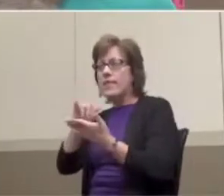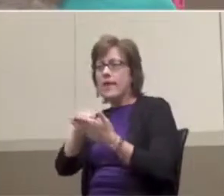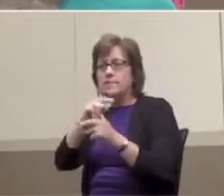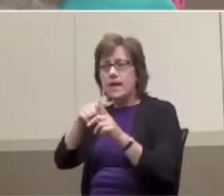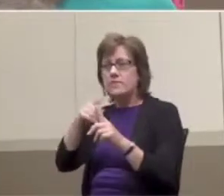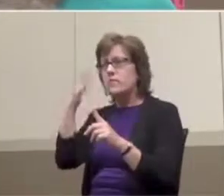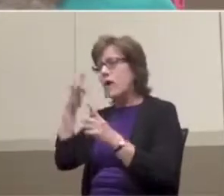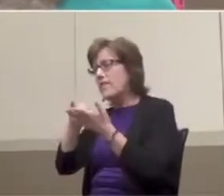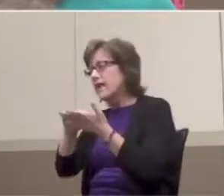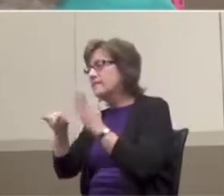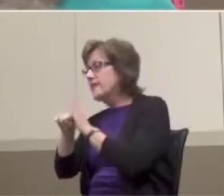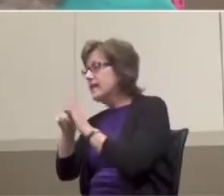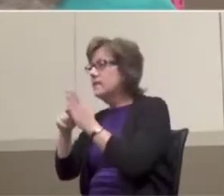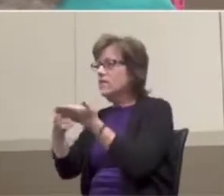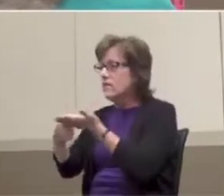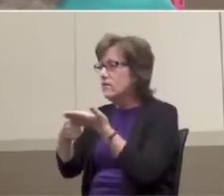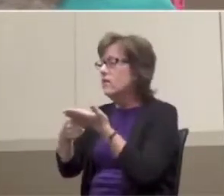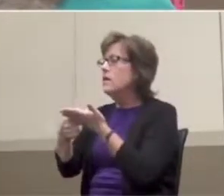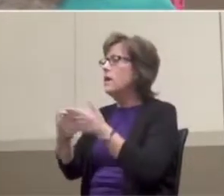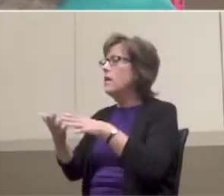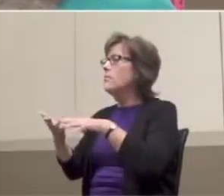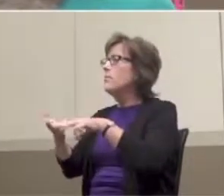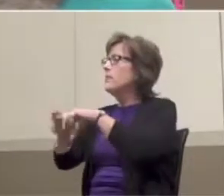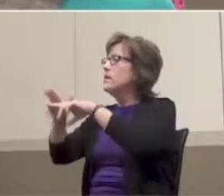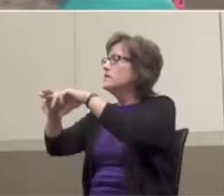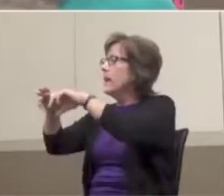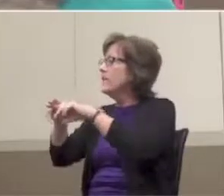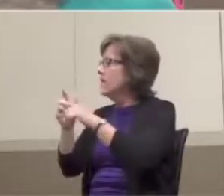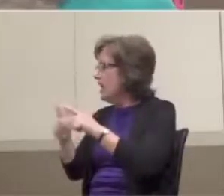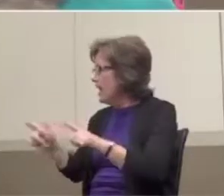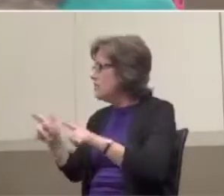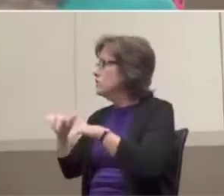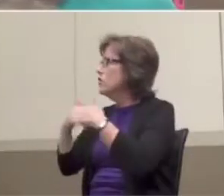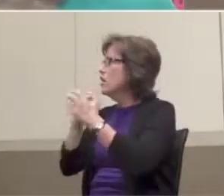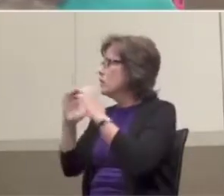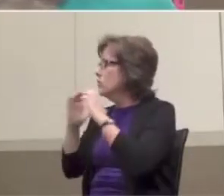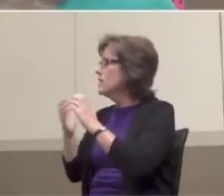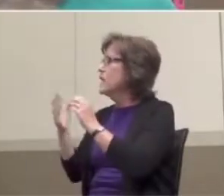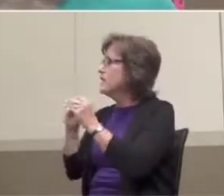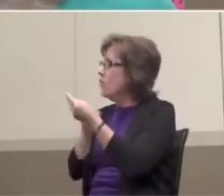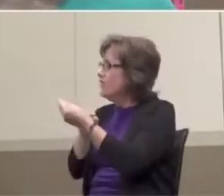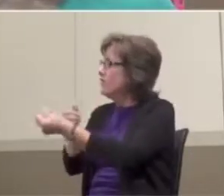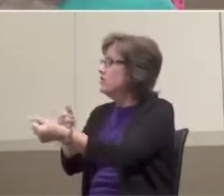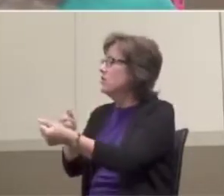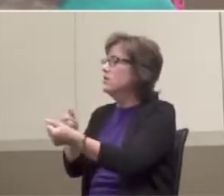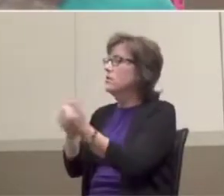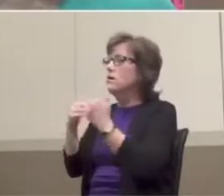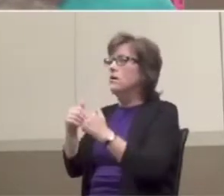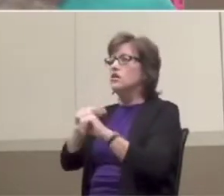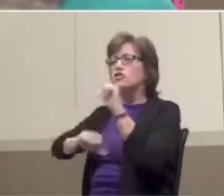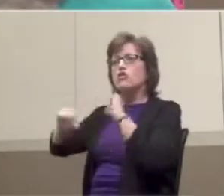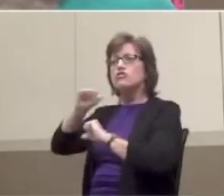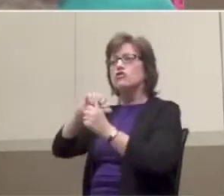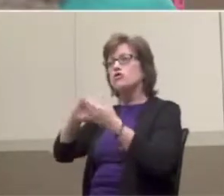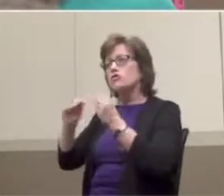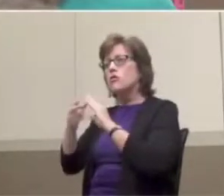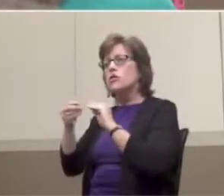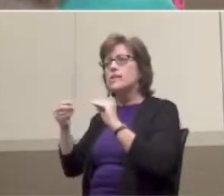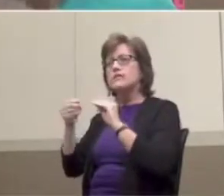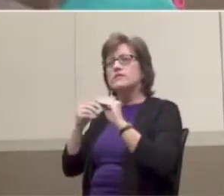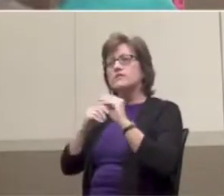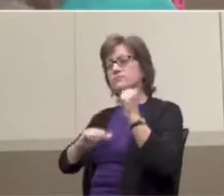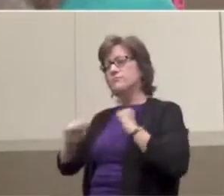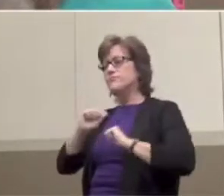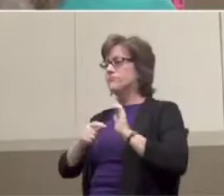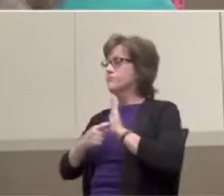and building on the language and that, how to communicate it more efficiently. Social stories, having it modeled for them, being able to